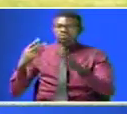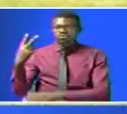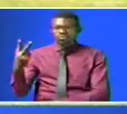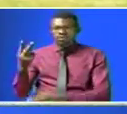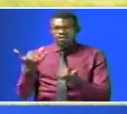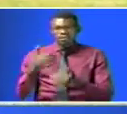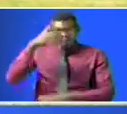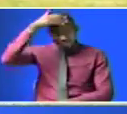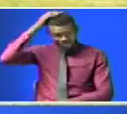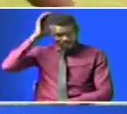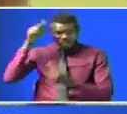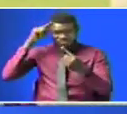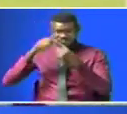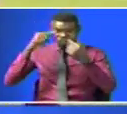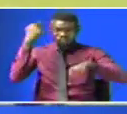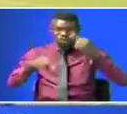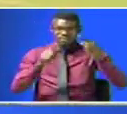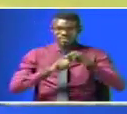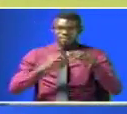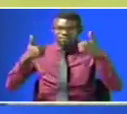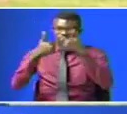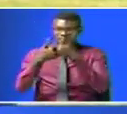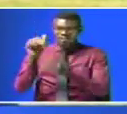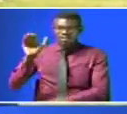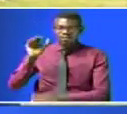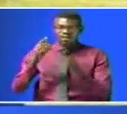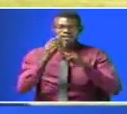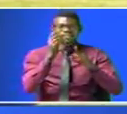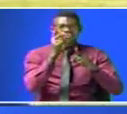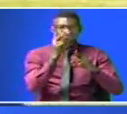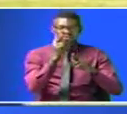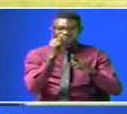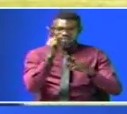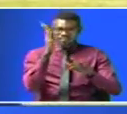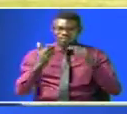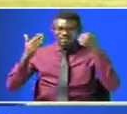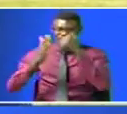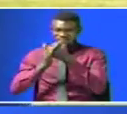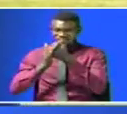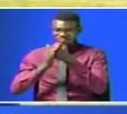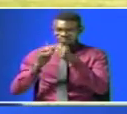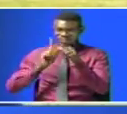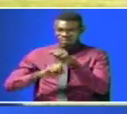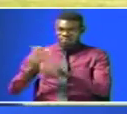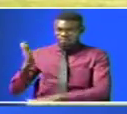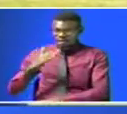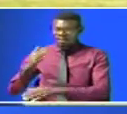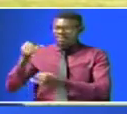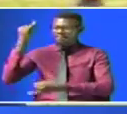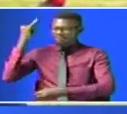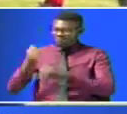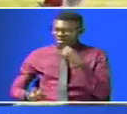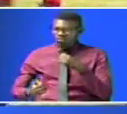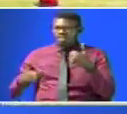Simbas will be targeting a win when they face Zimbabwe on 21st September during the return leg and final showdown of